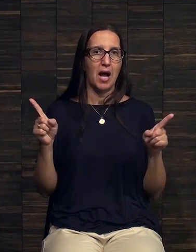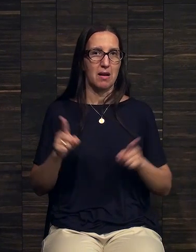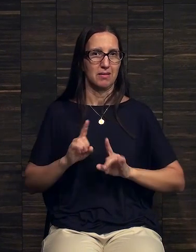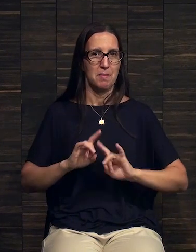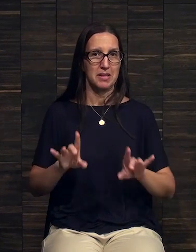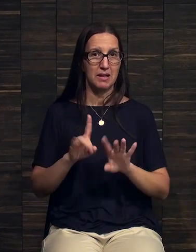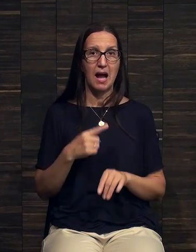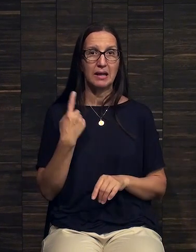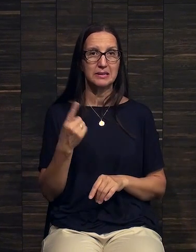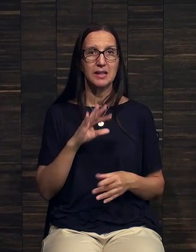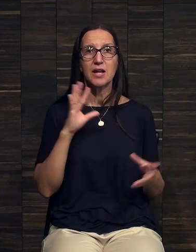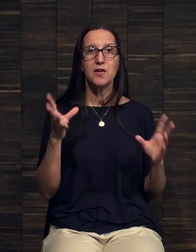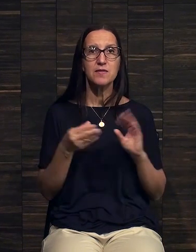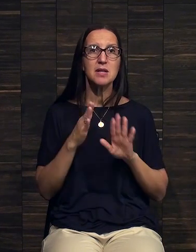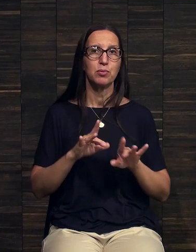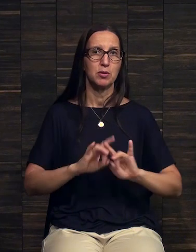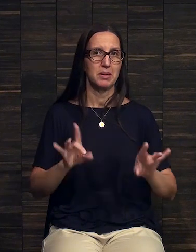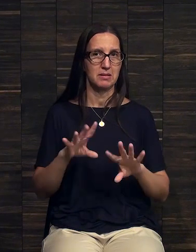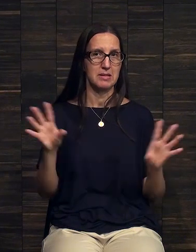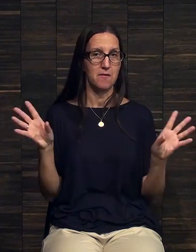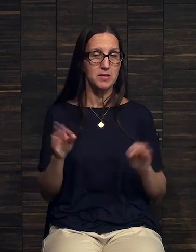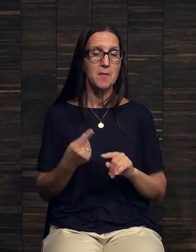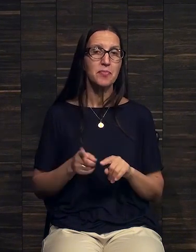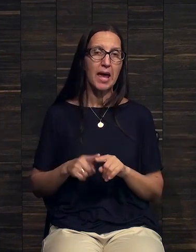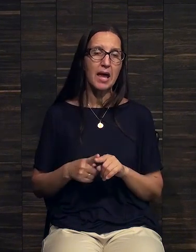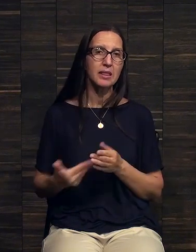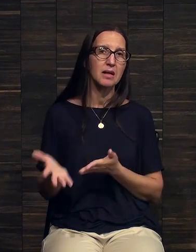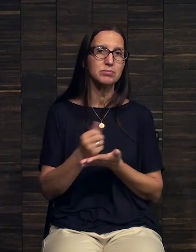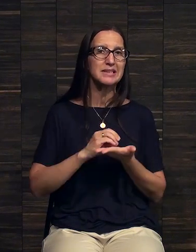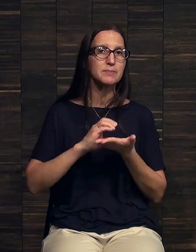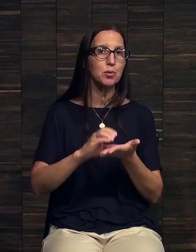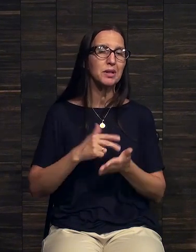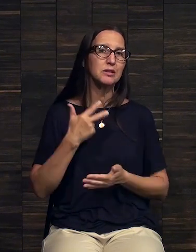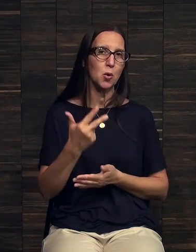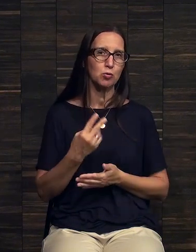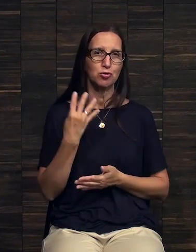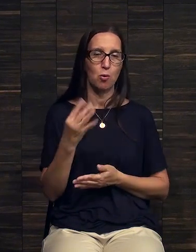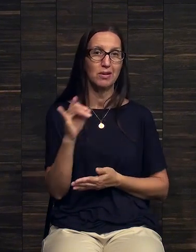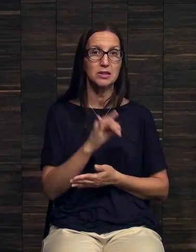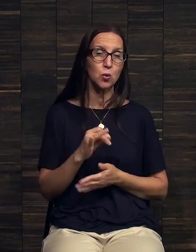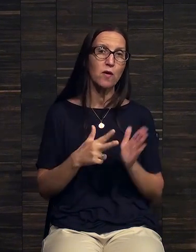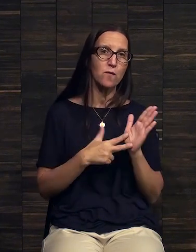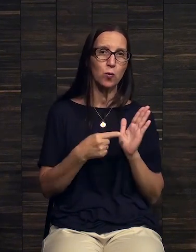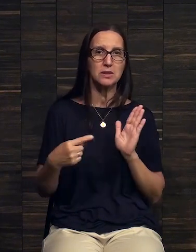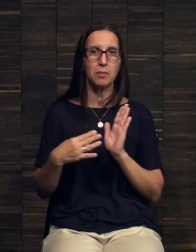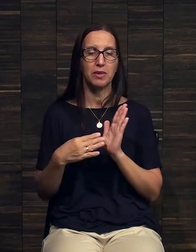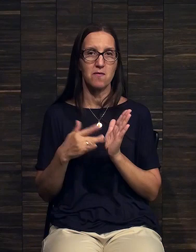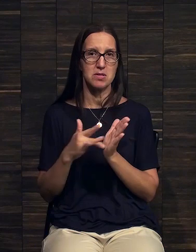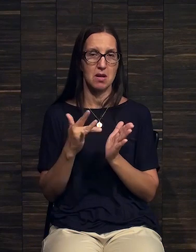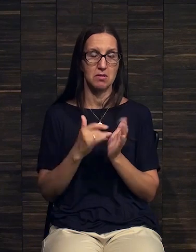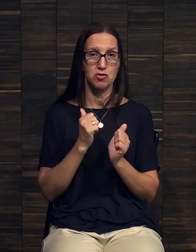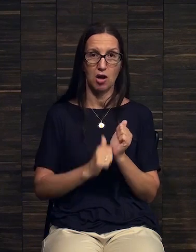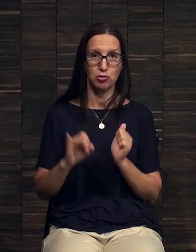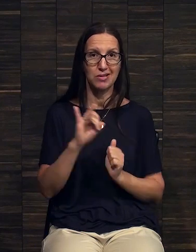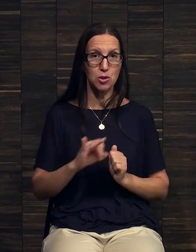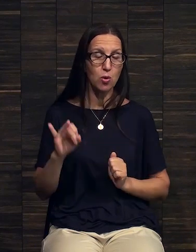but in brief, I can give you a storytelling from one comics. This is the collection of